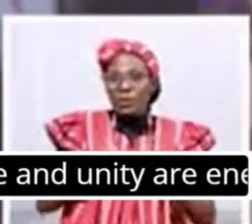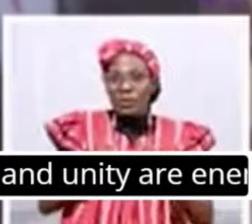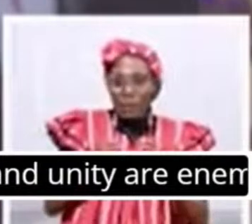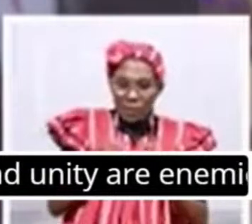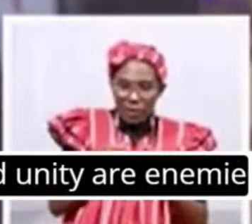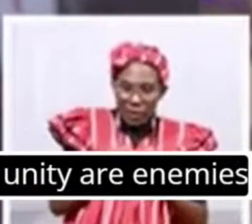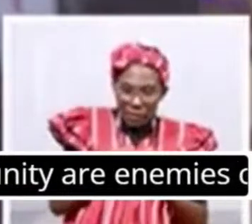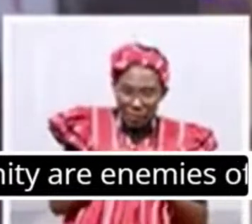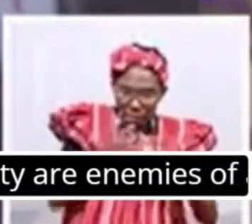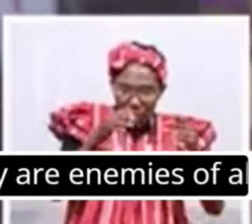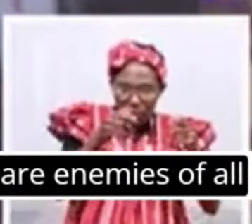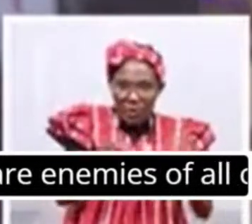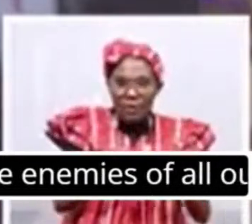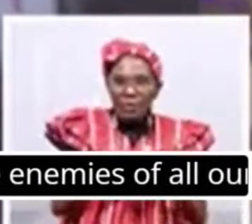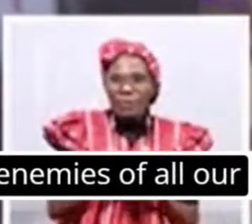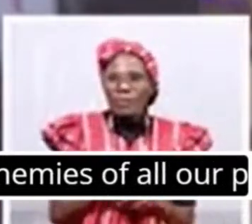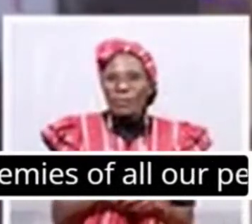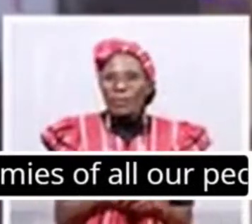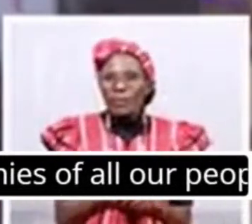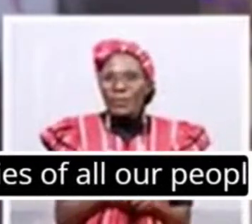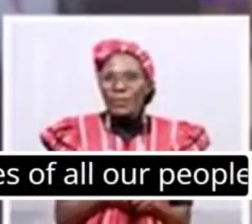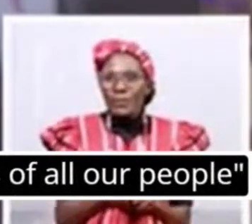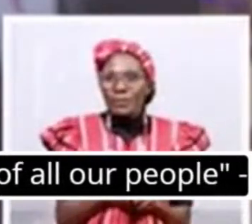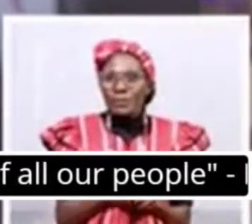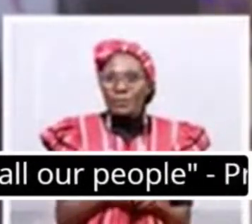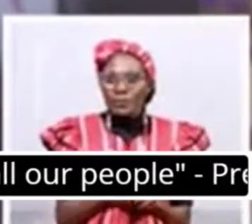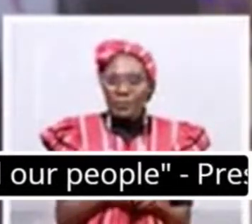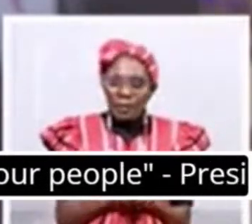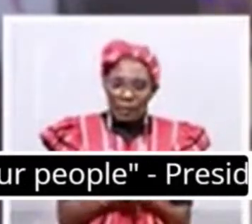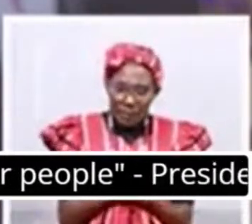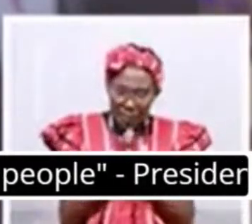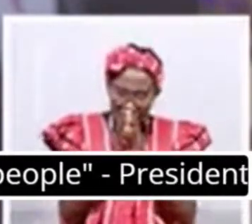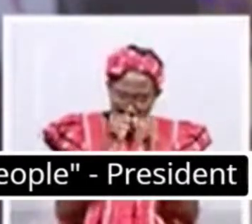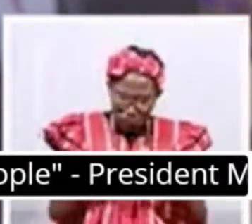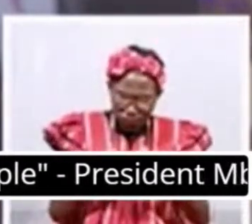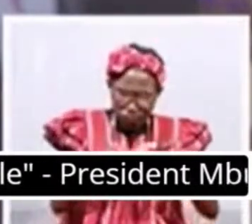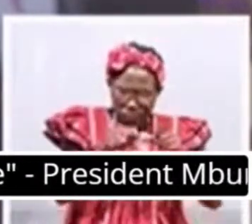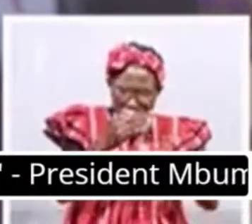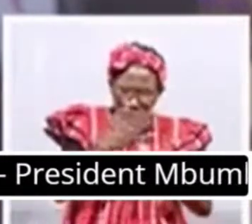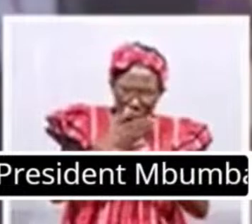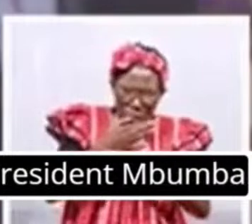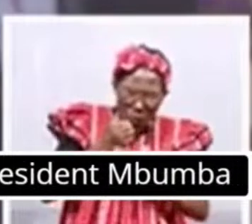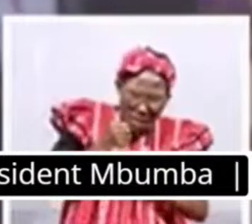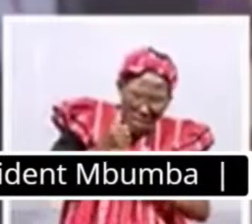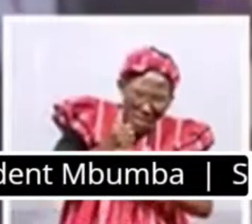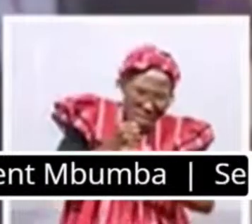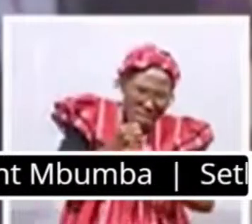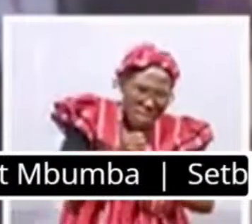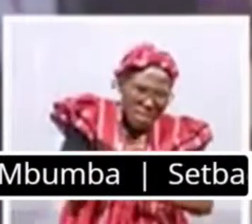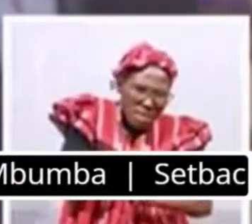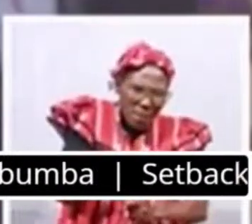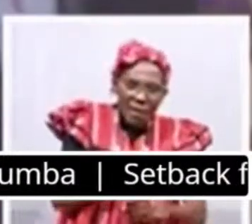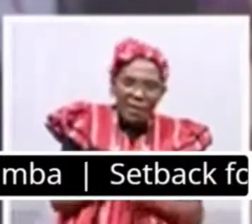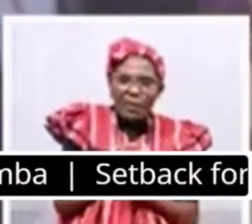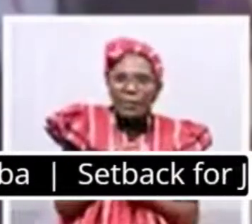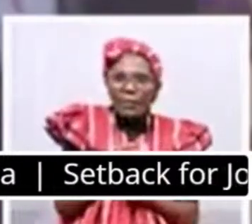anchored. Let us therefore continue to work hard draw on